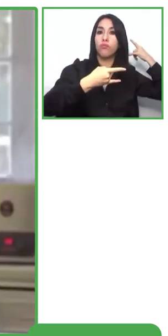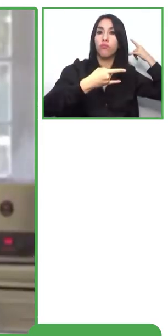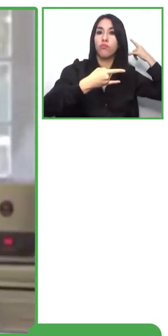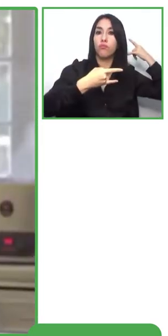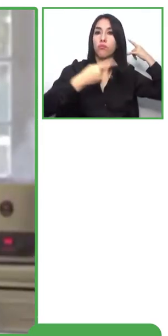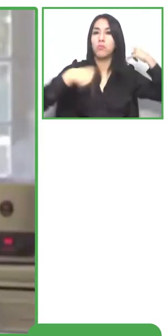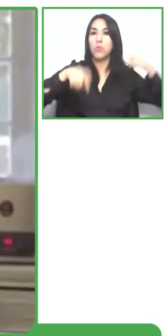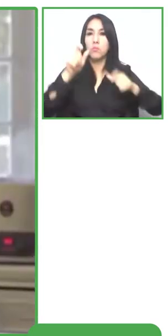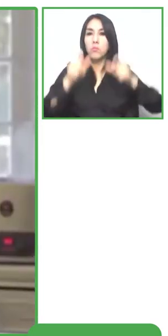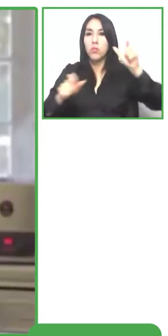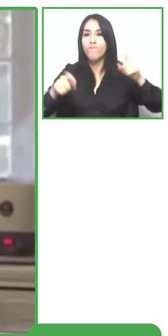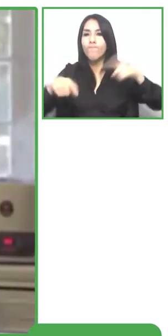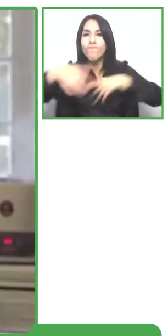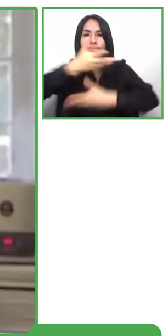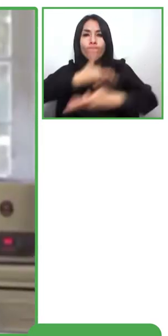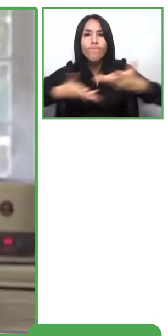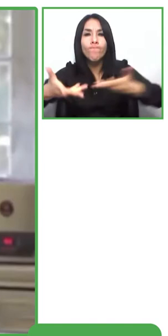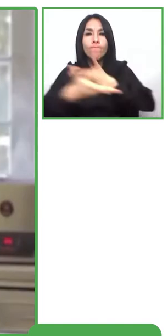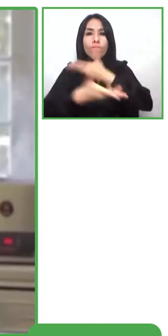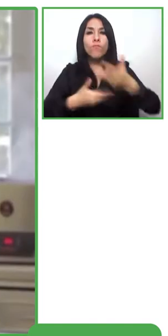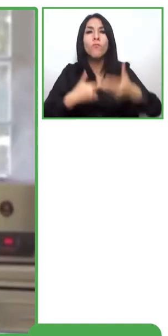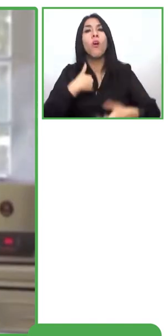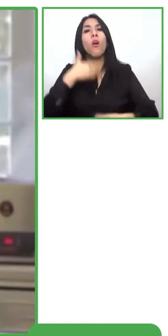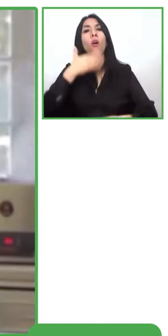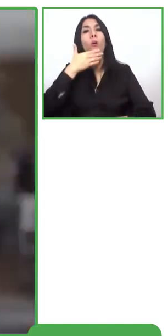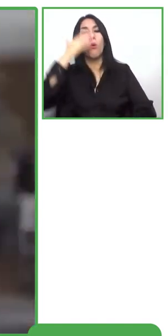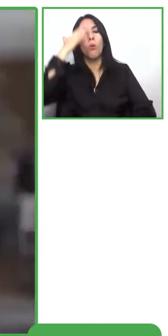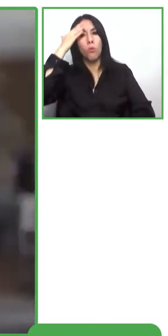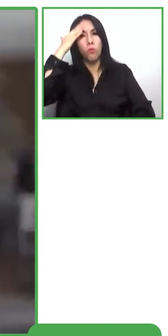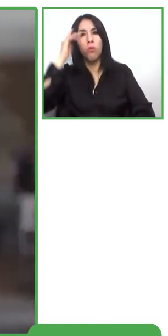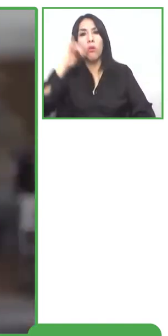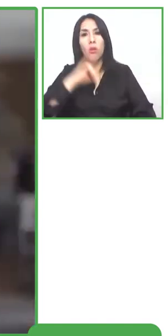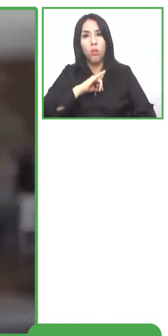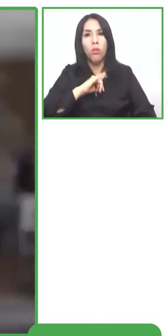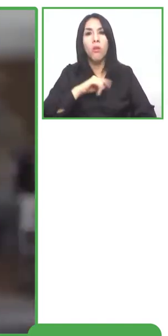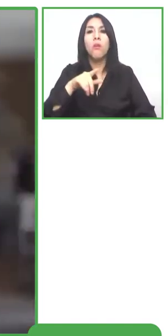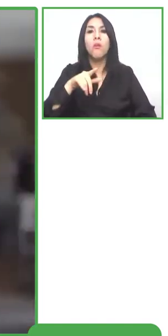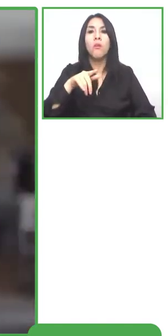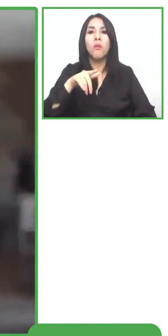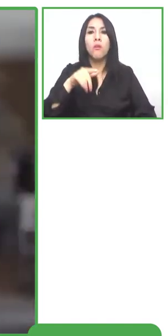from words, you can move to facts.